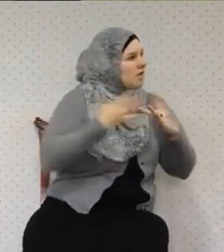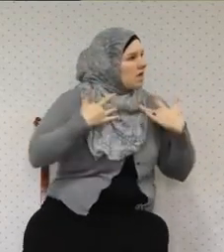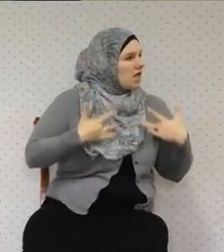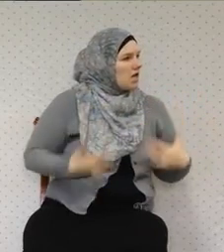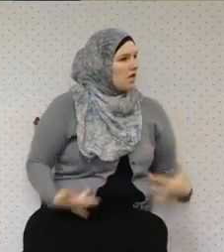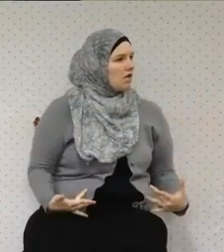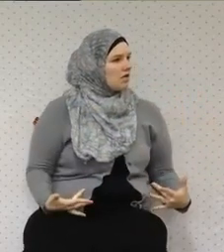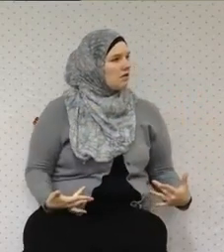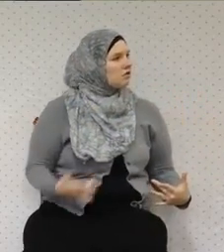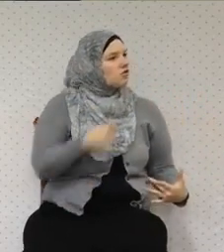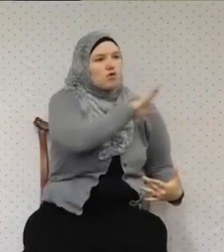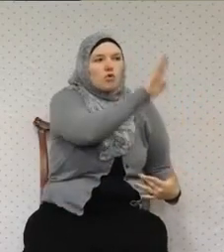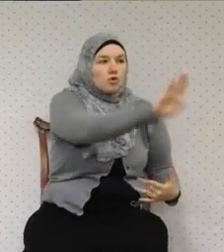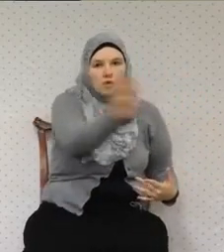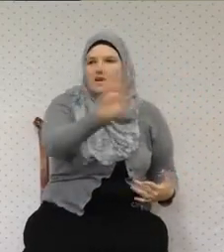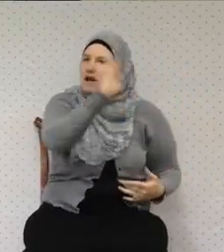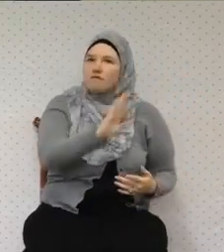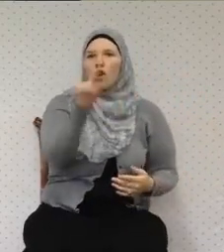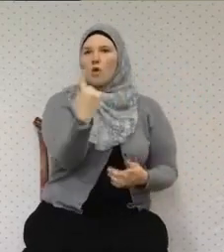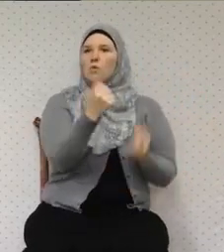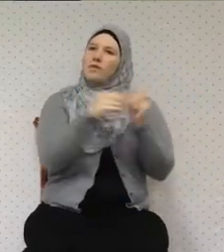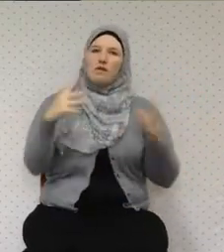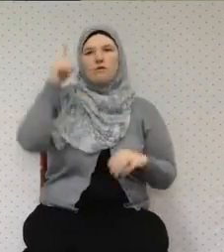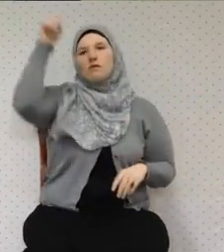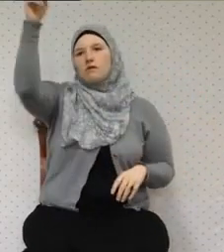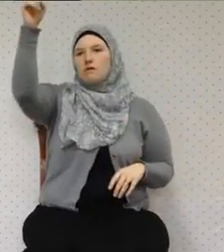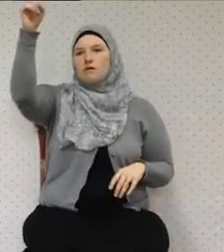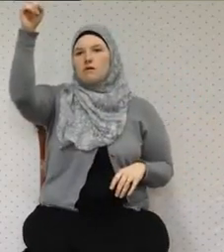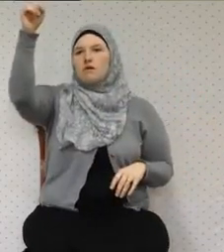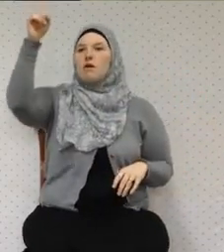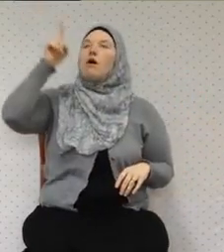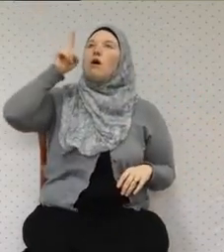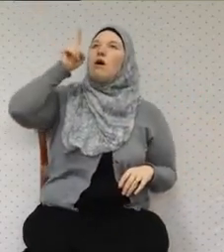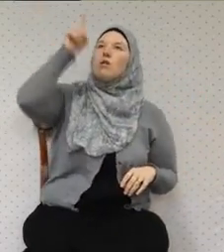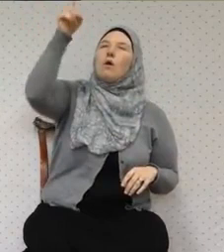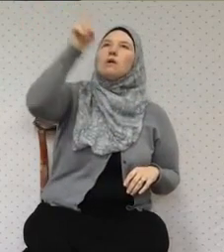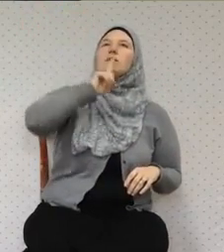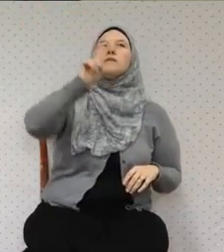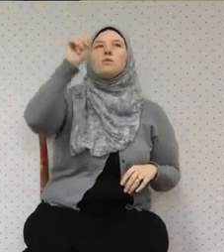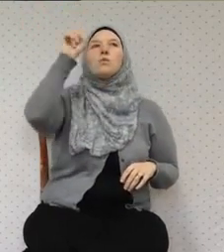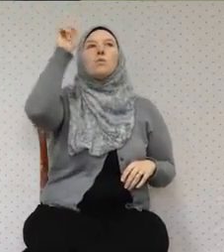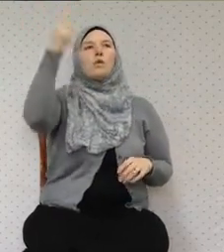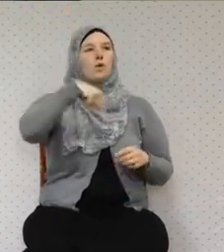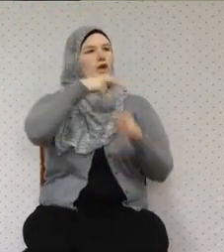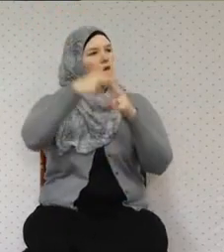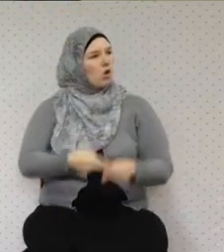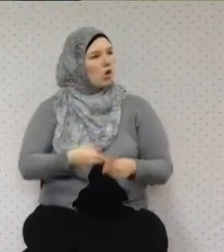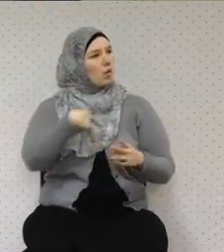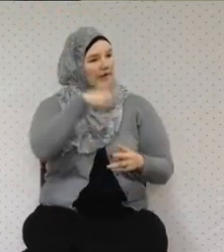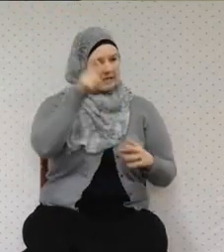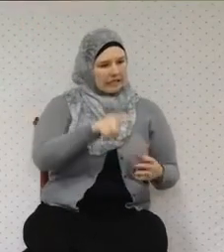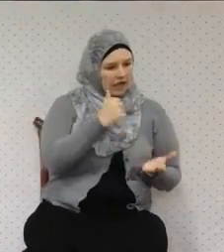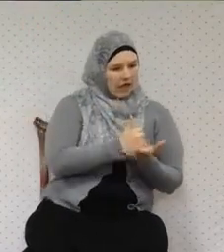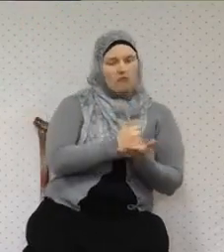So we have to look at Allah not only as one we call when